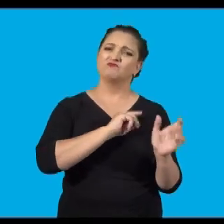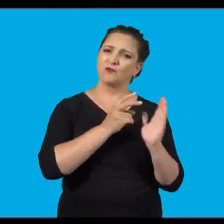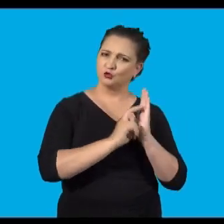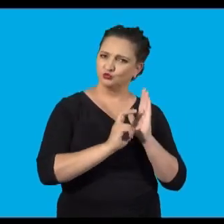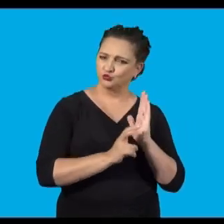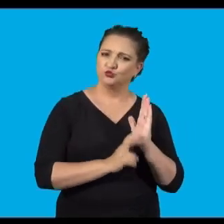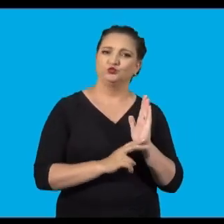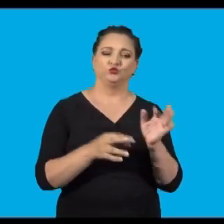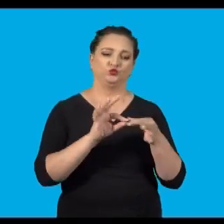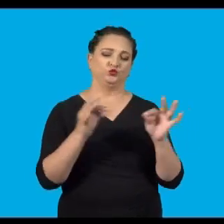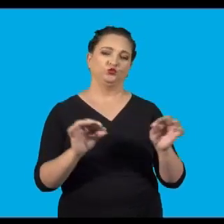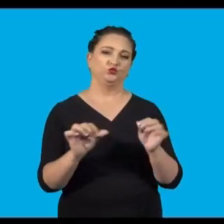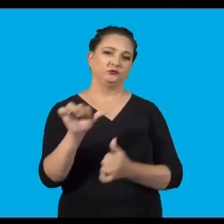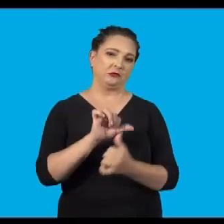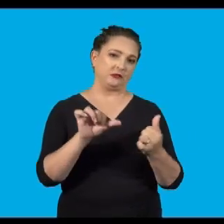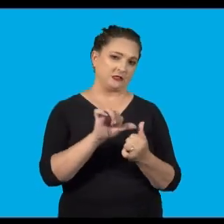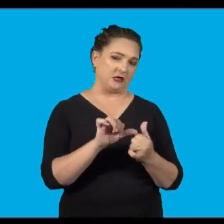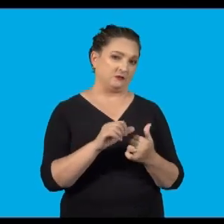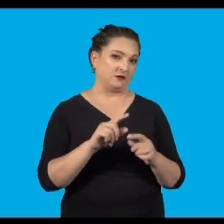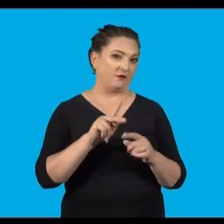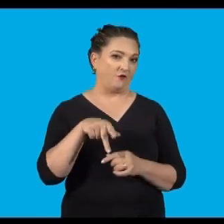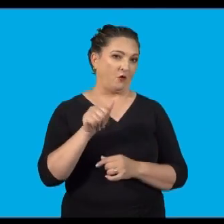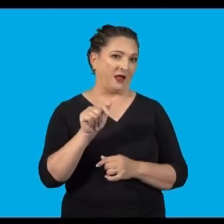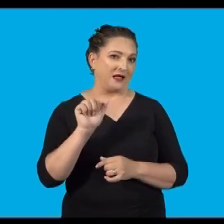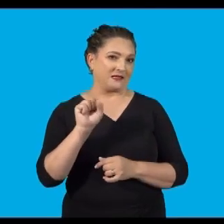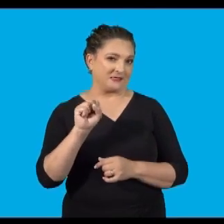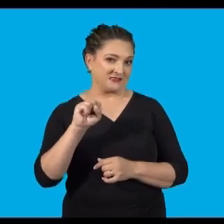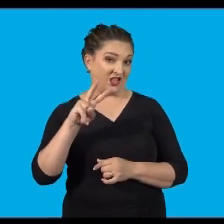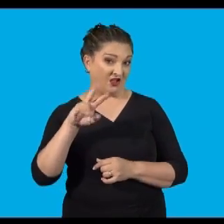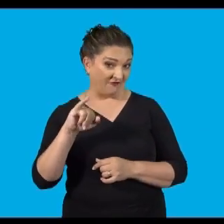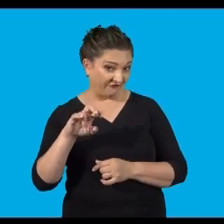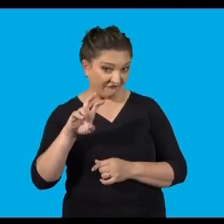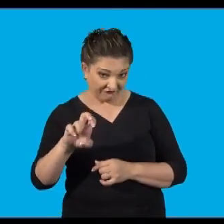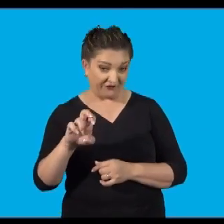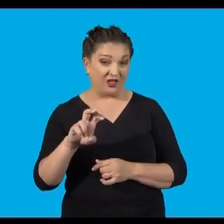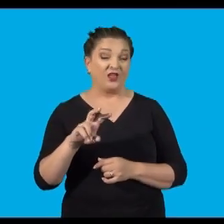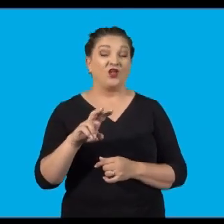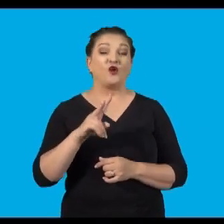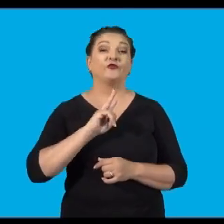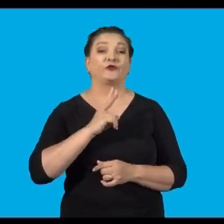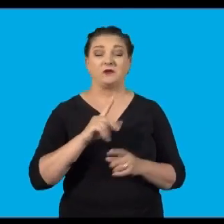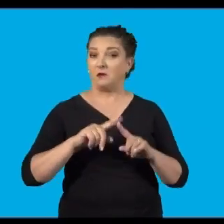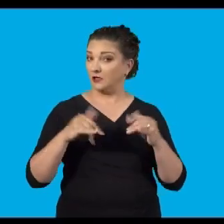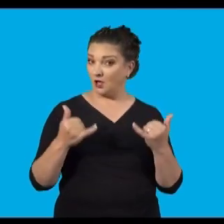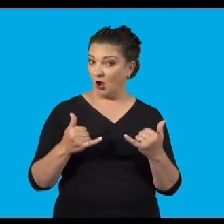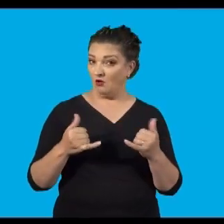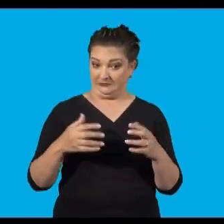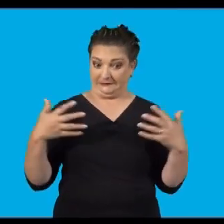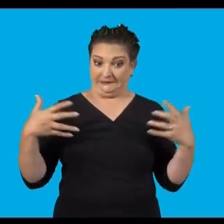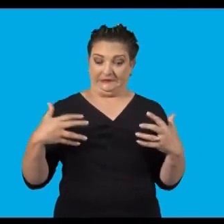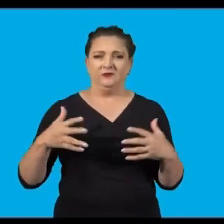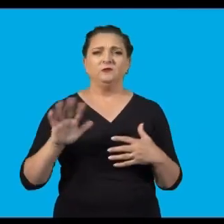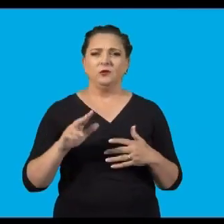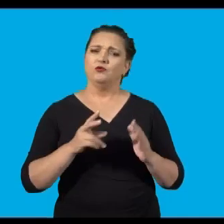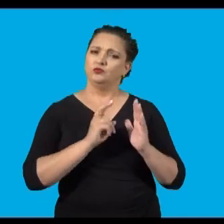there's my rules for changing a sentence into the passive voice. So remember, don't sweat it, know your rules and apply